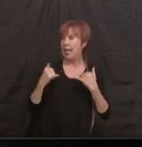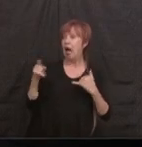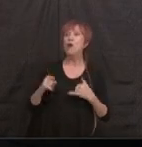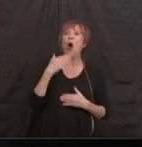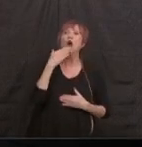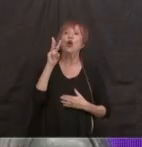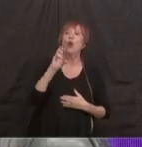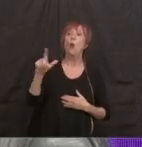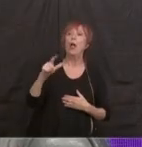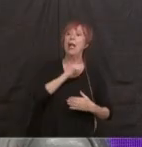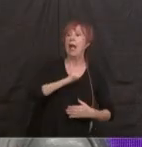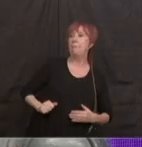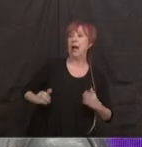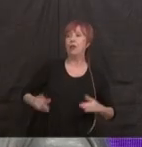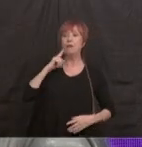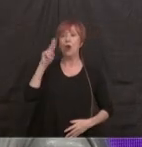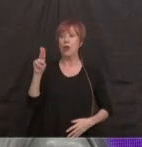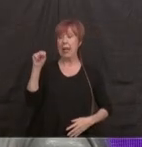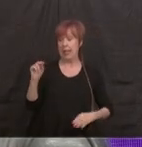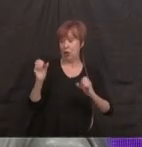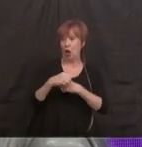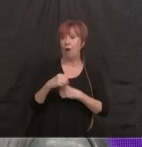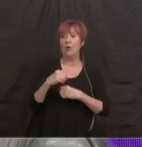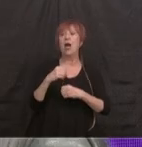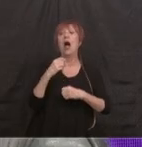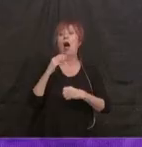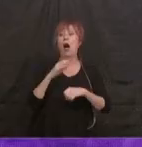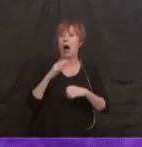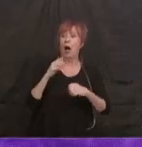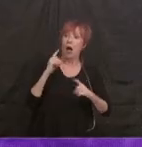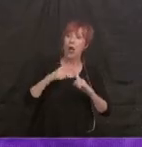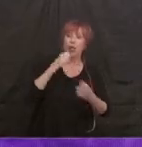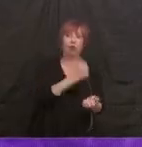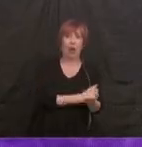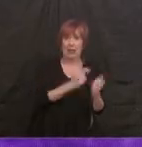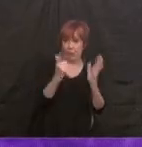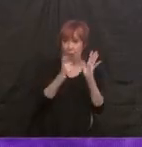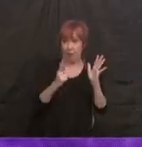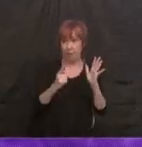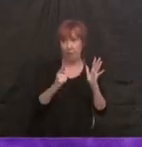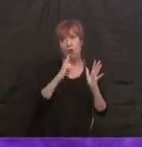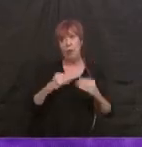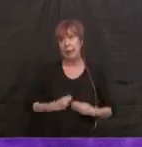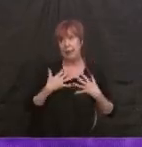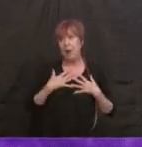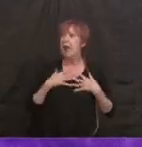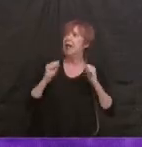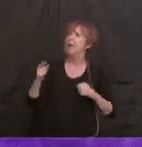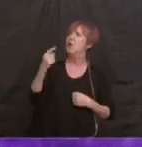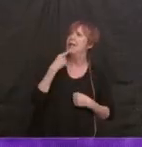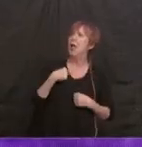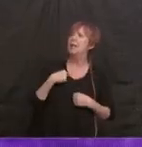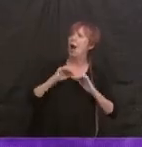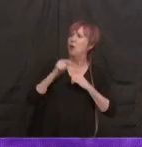goodwill ambassador for the United Nations Office on Drugs and Crime. Really inspiring. So can you tell us how